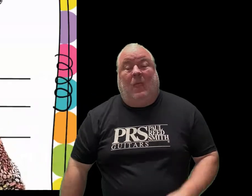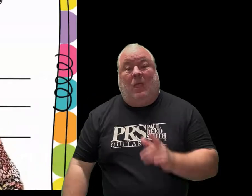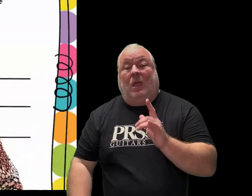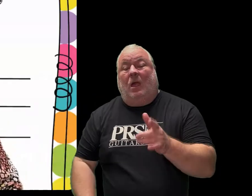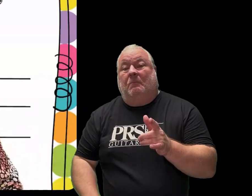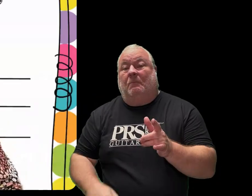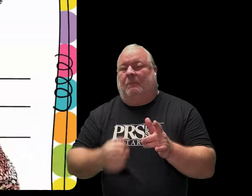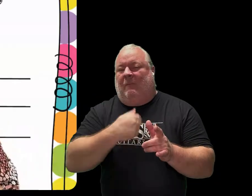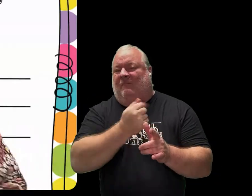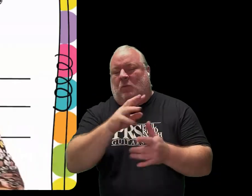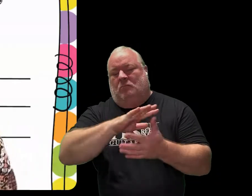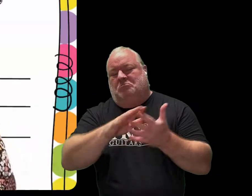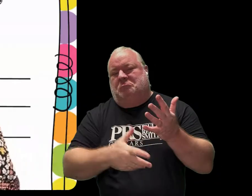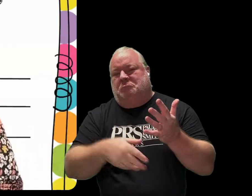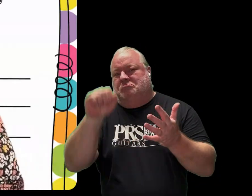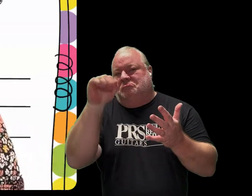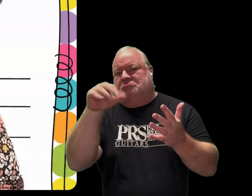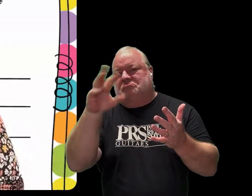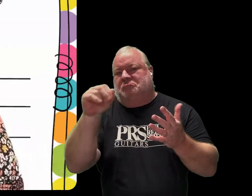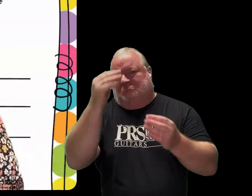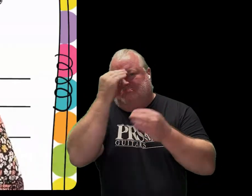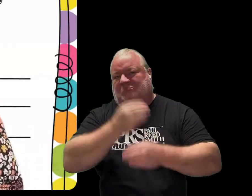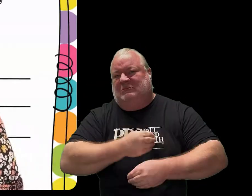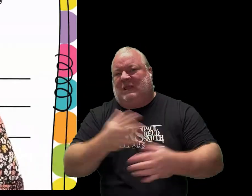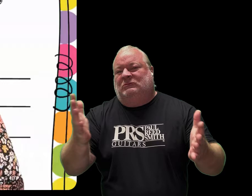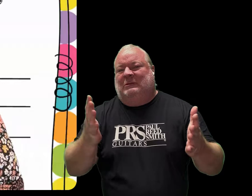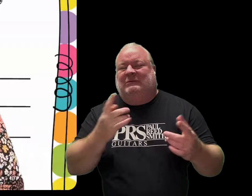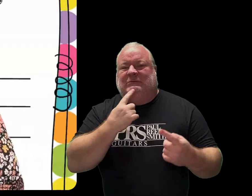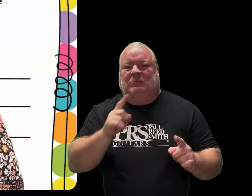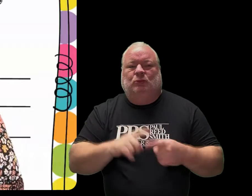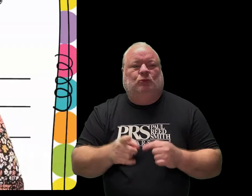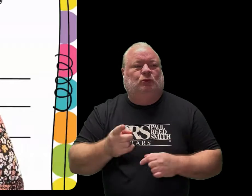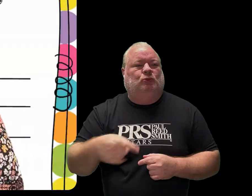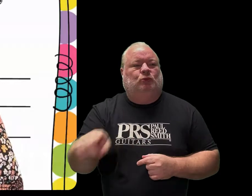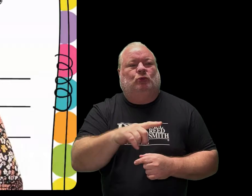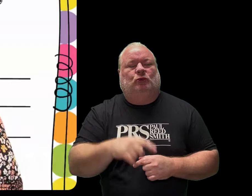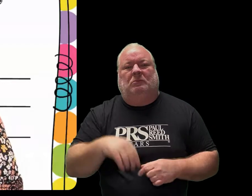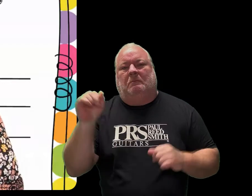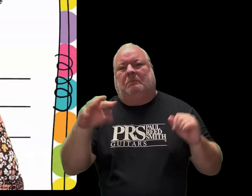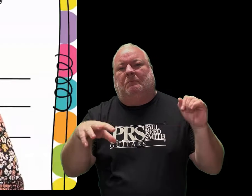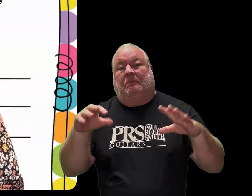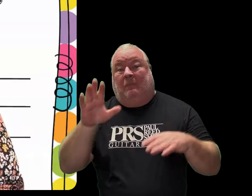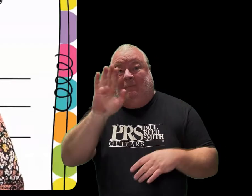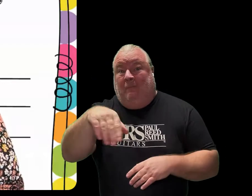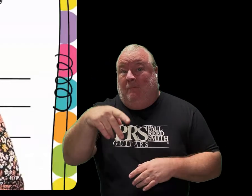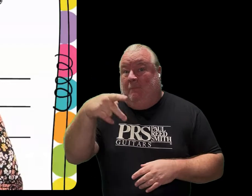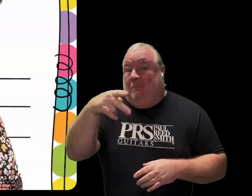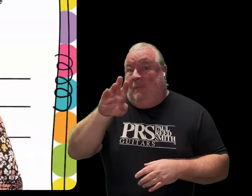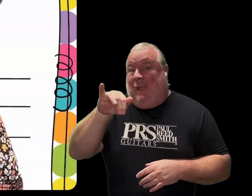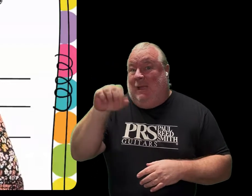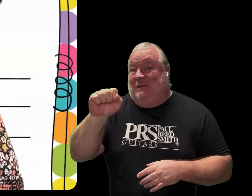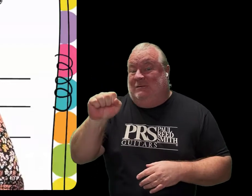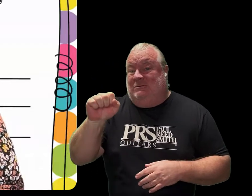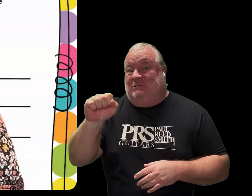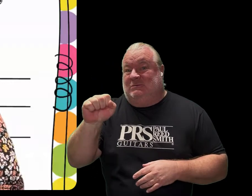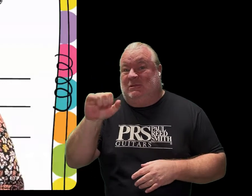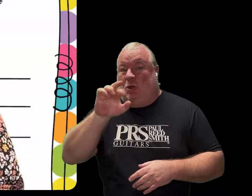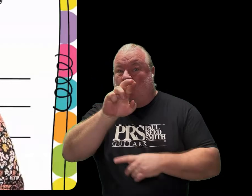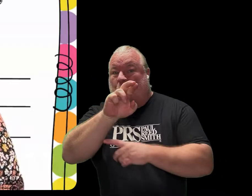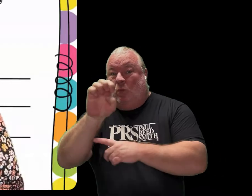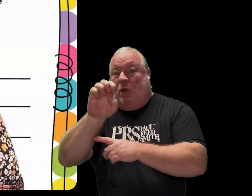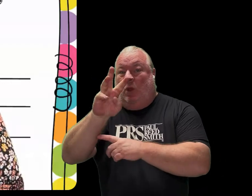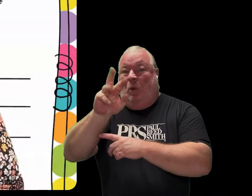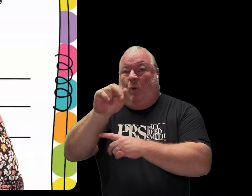2021. Few announcements today. First of all, please remember that our PBIS